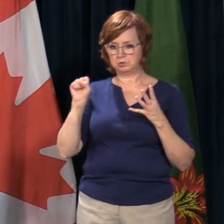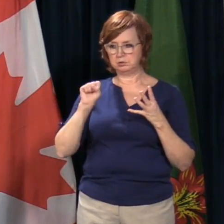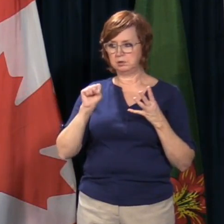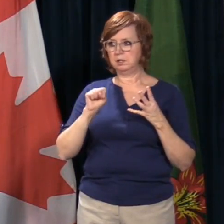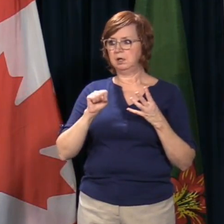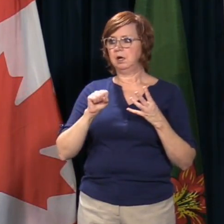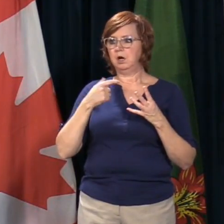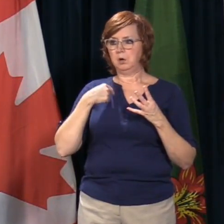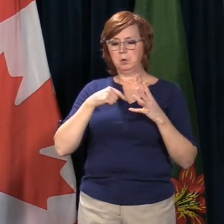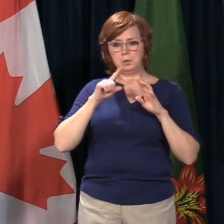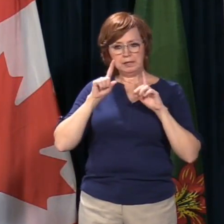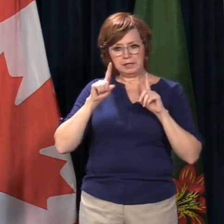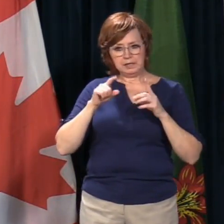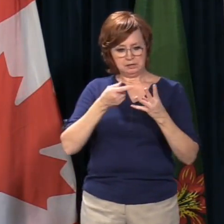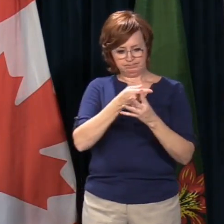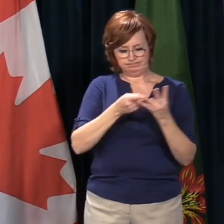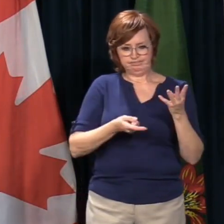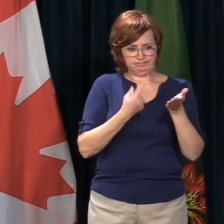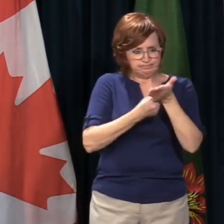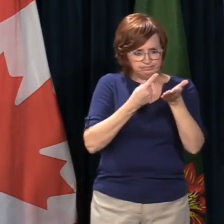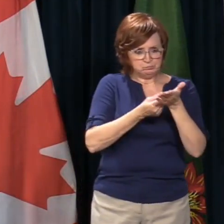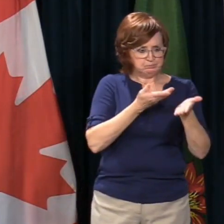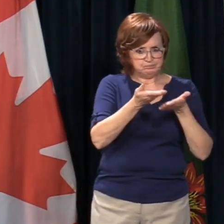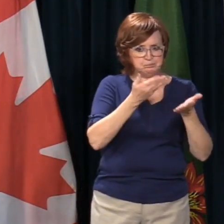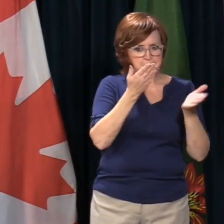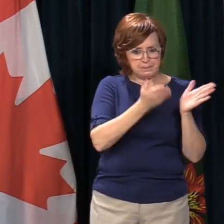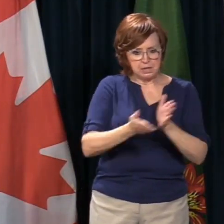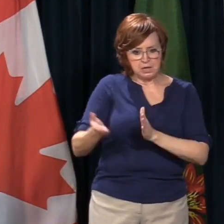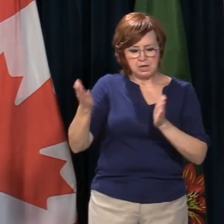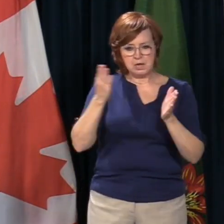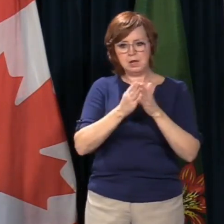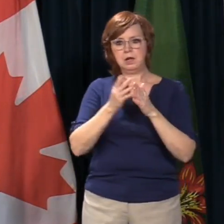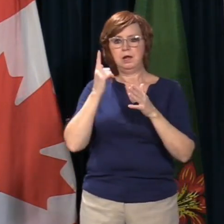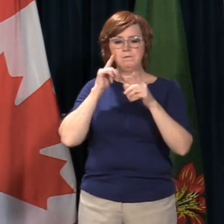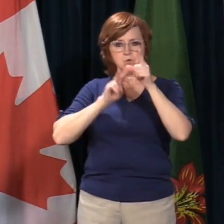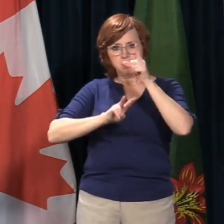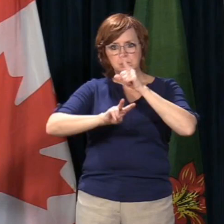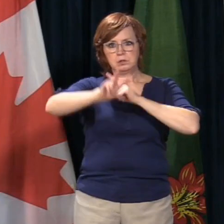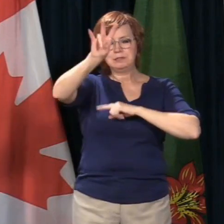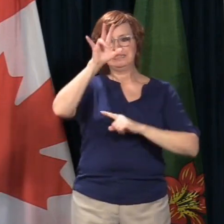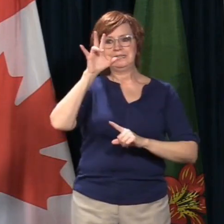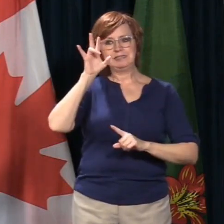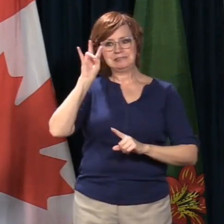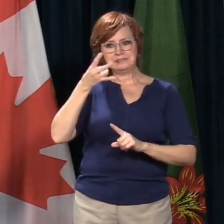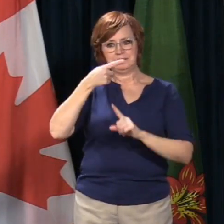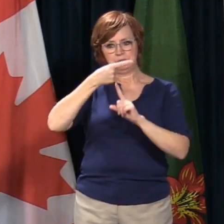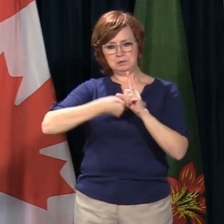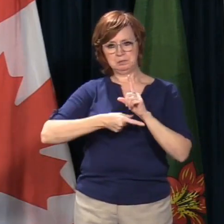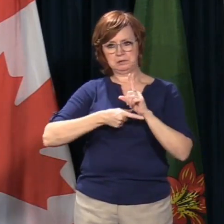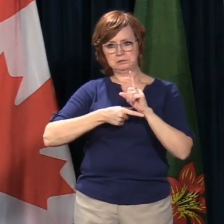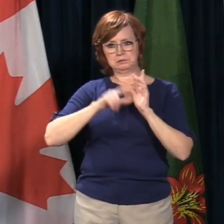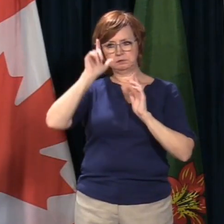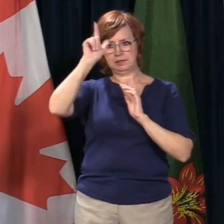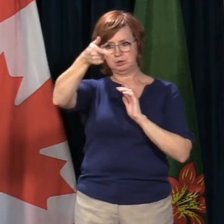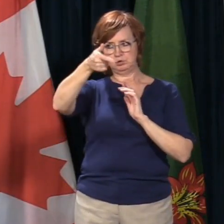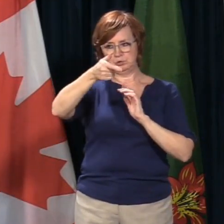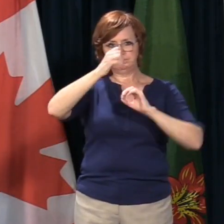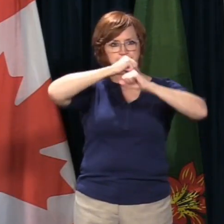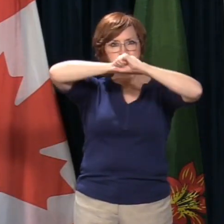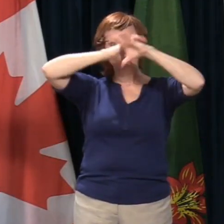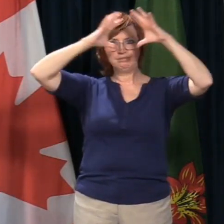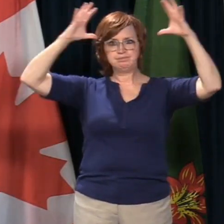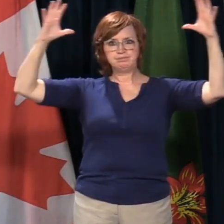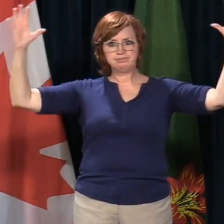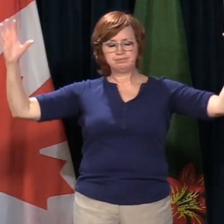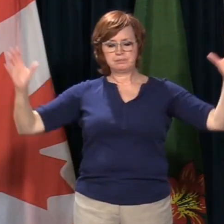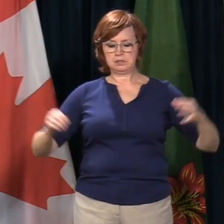months out, including if we had a surge in COVID cases or if we continue to have this flattening of the curve.